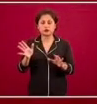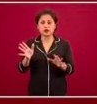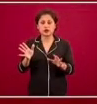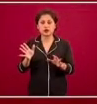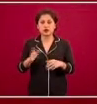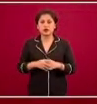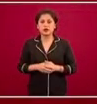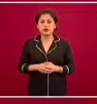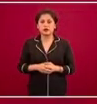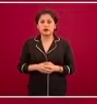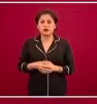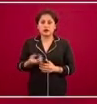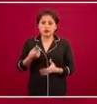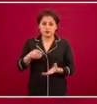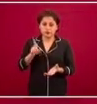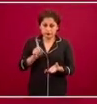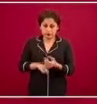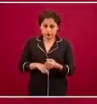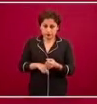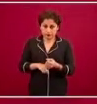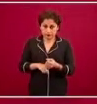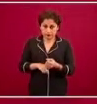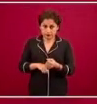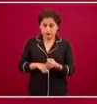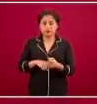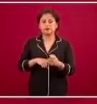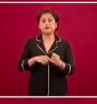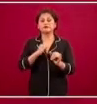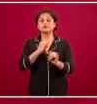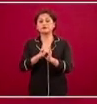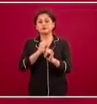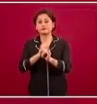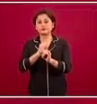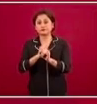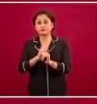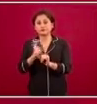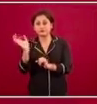protocol, it is related to the fact that we